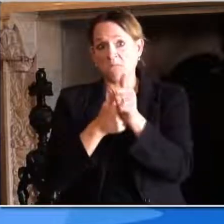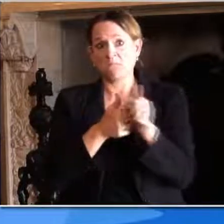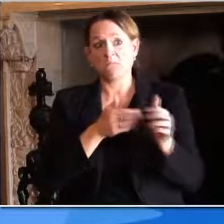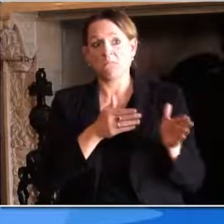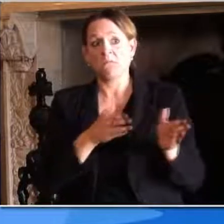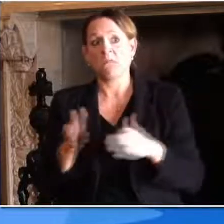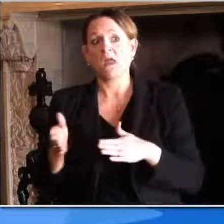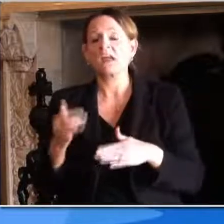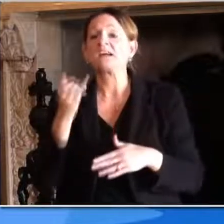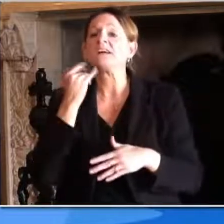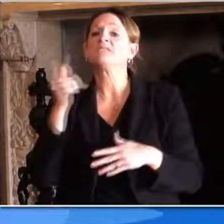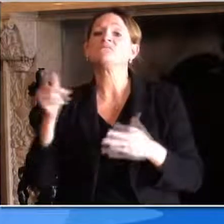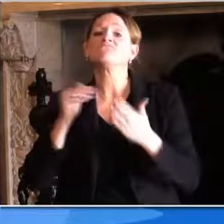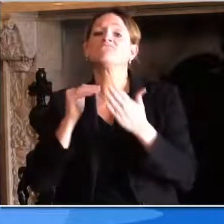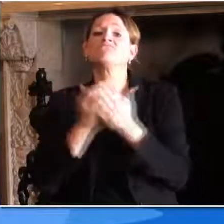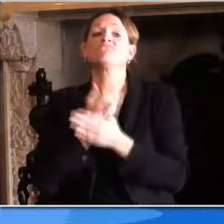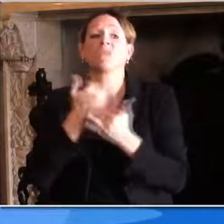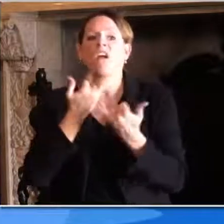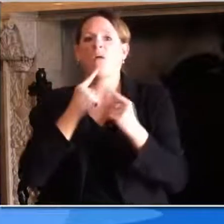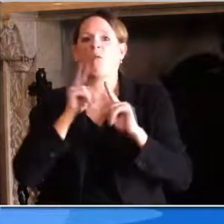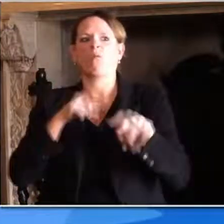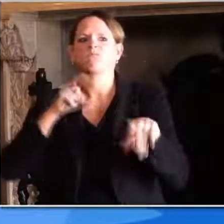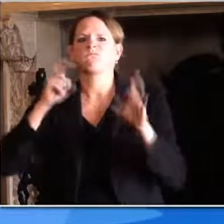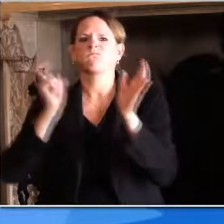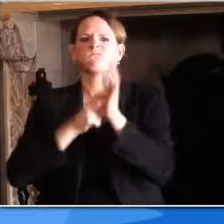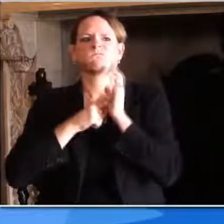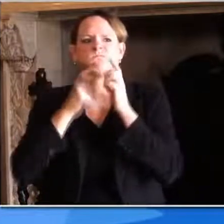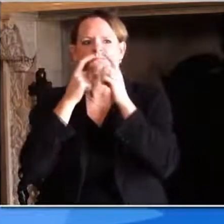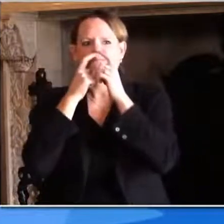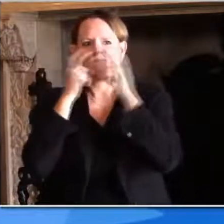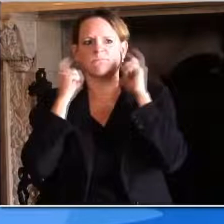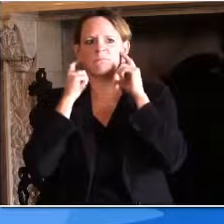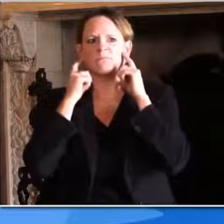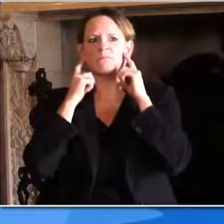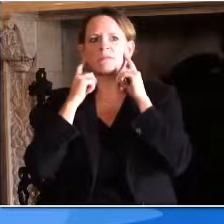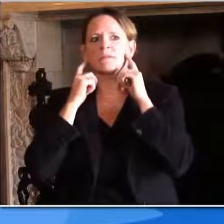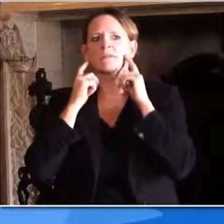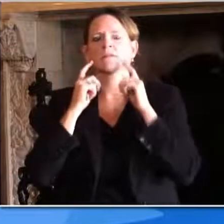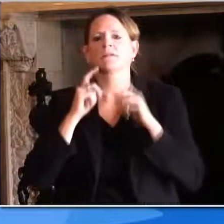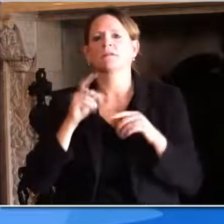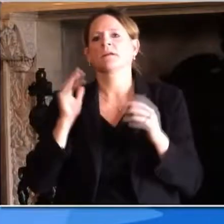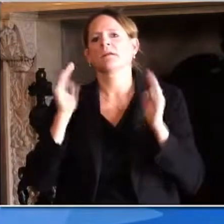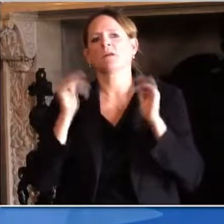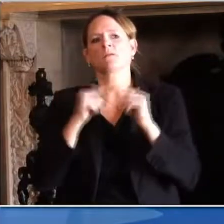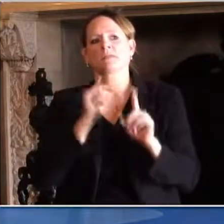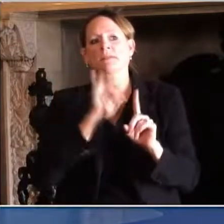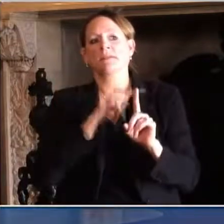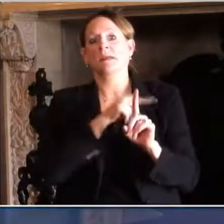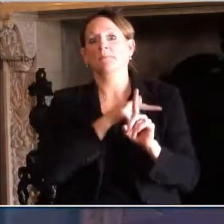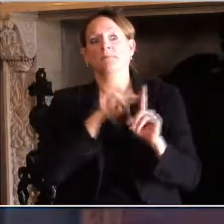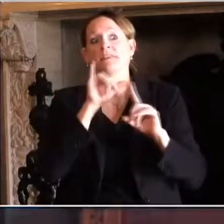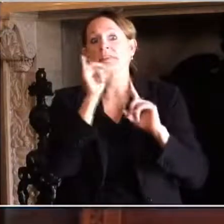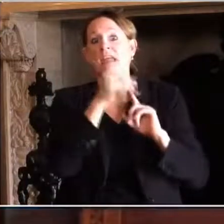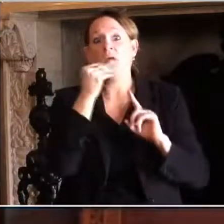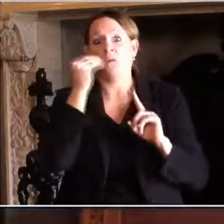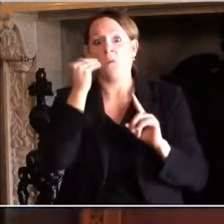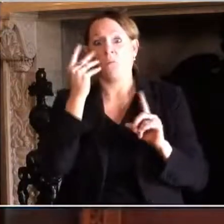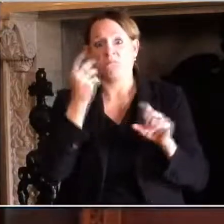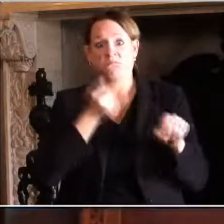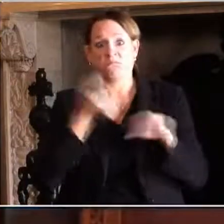a similar fate that the Safer at Home order followed? Well, we'll continue to look at